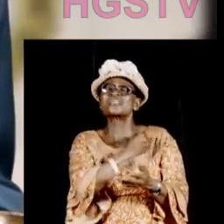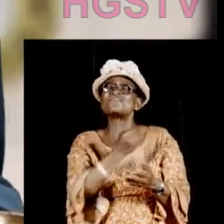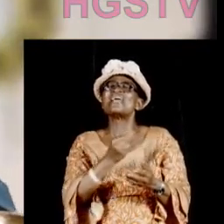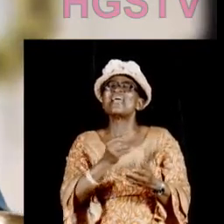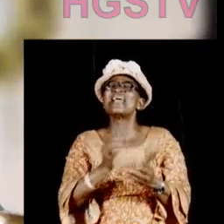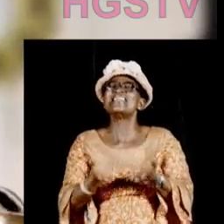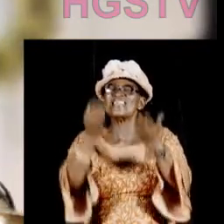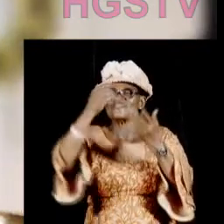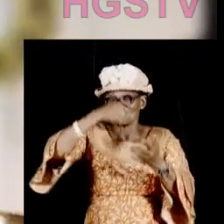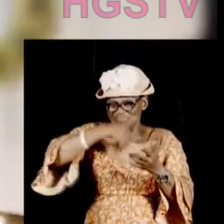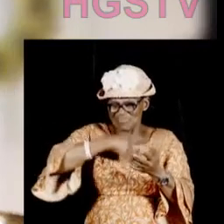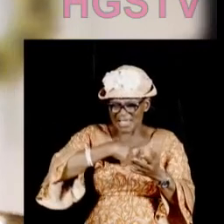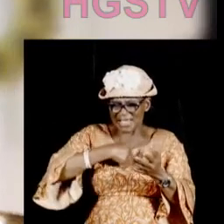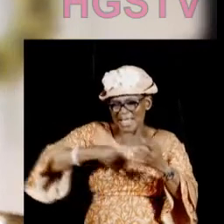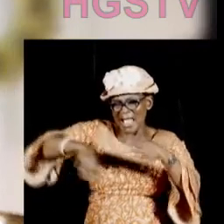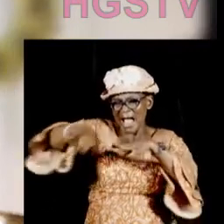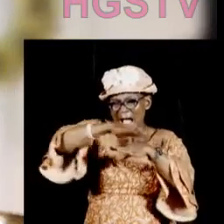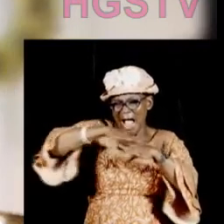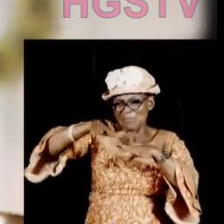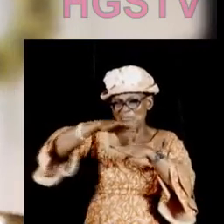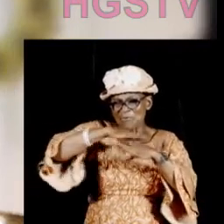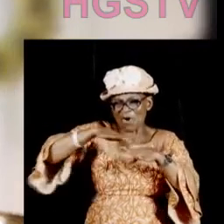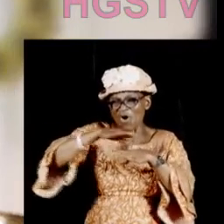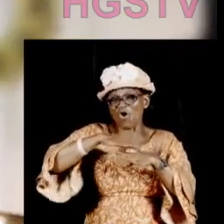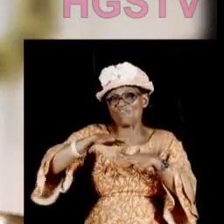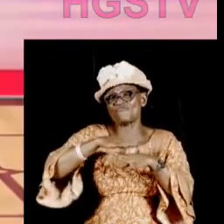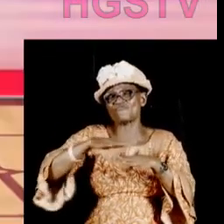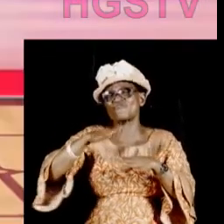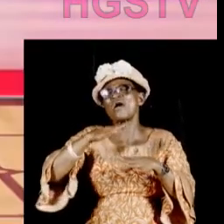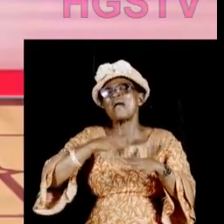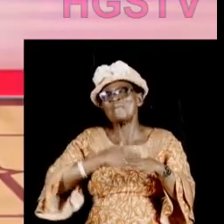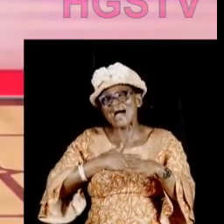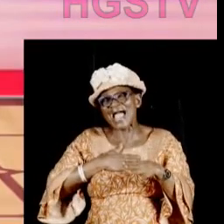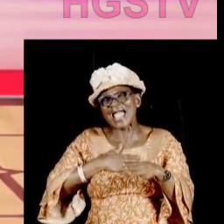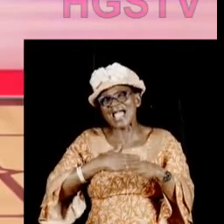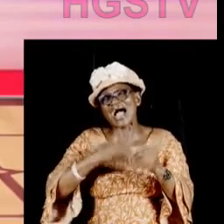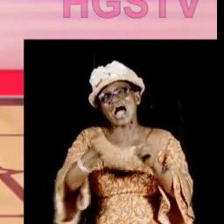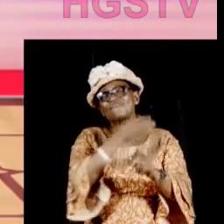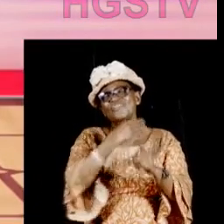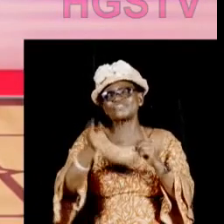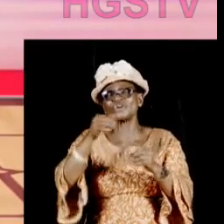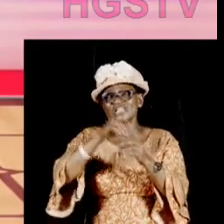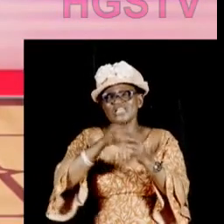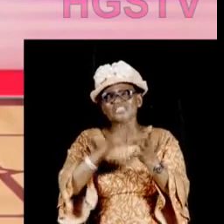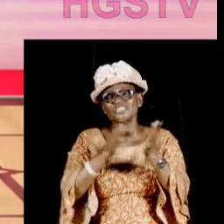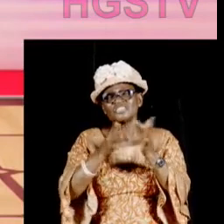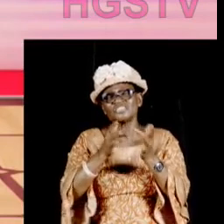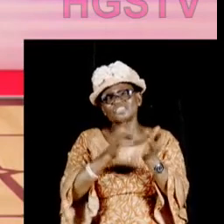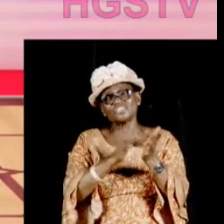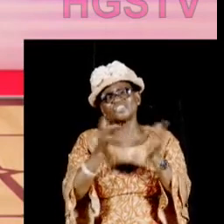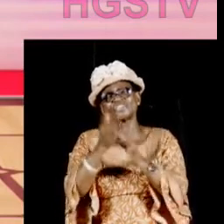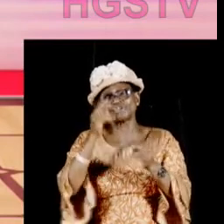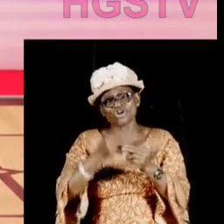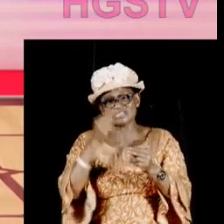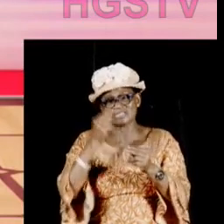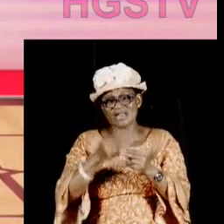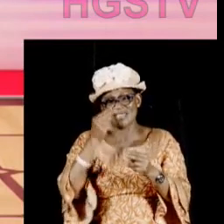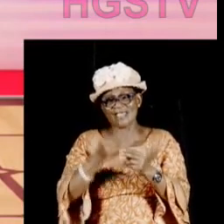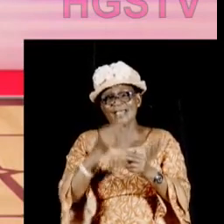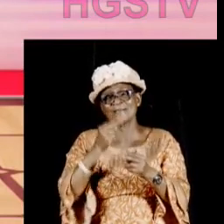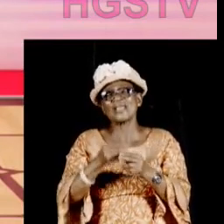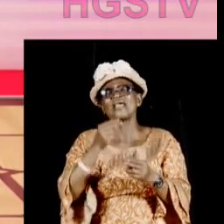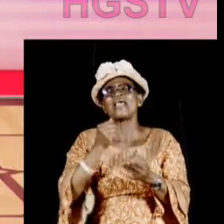name. As you lifted Joseph, lift me beyond my vision in Jesus' name. As you lifted Joseph, lift me beyond my vision in